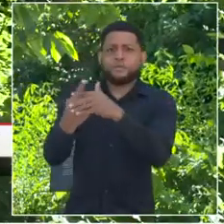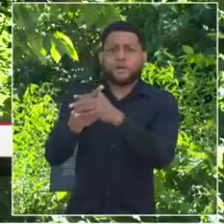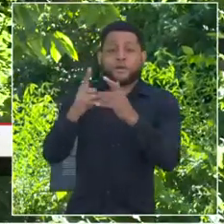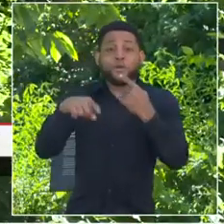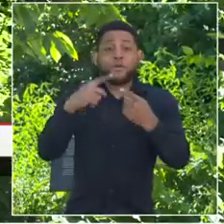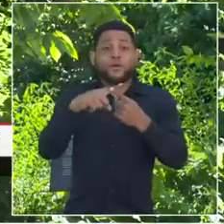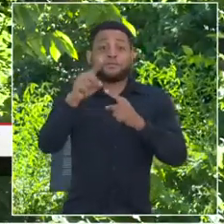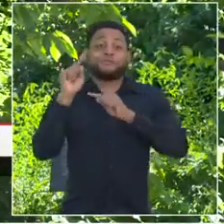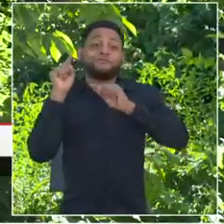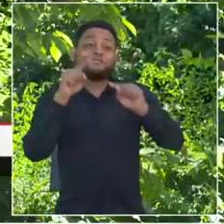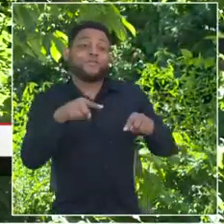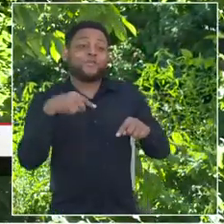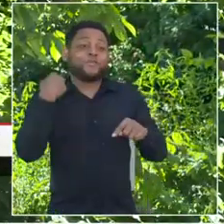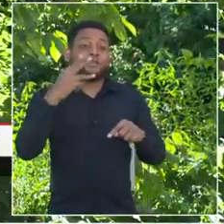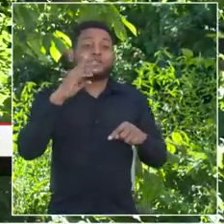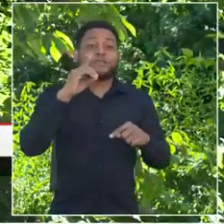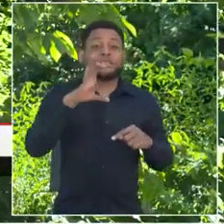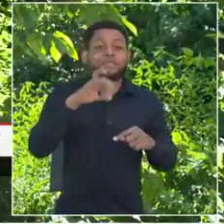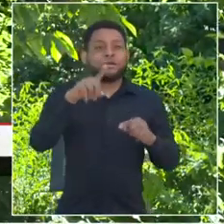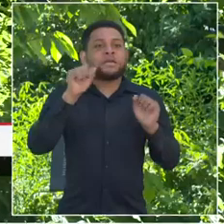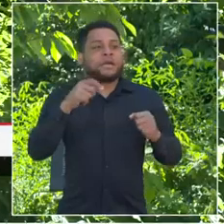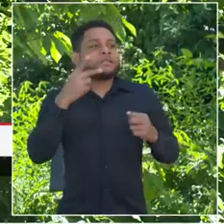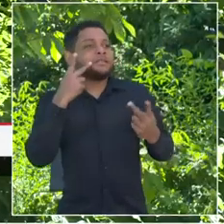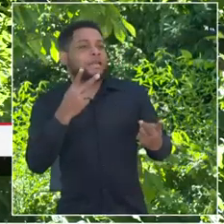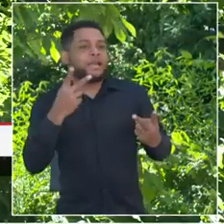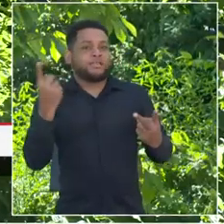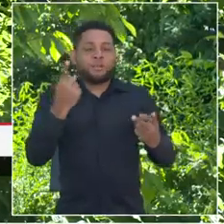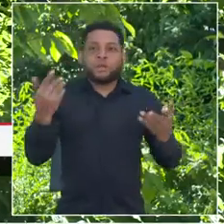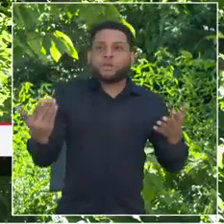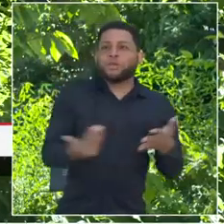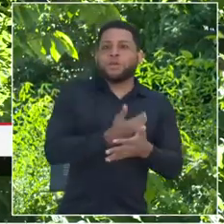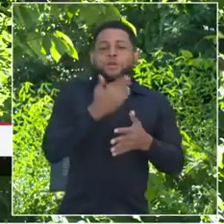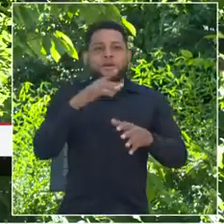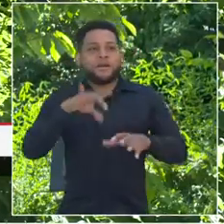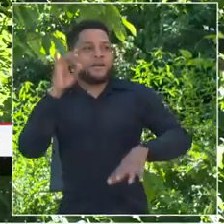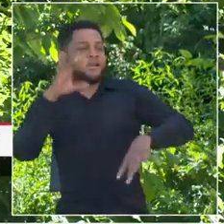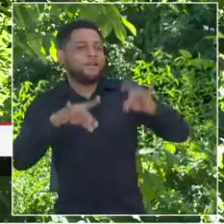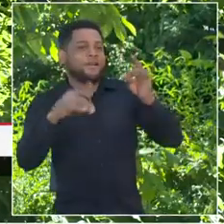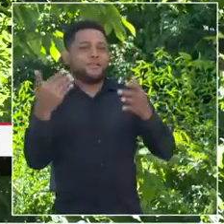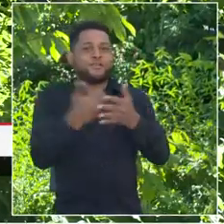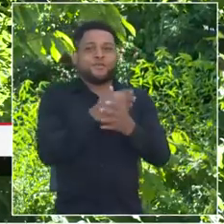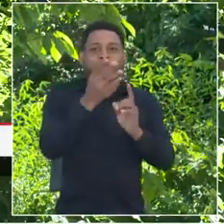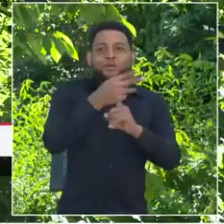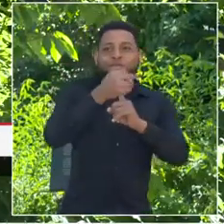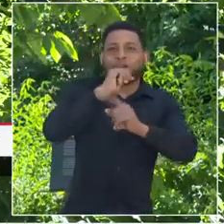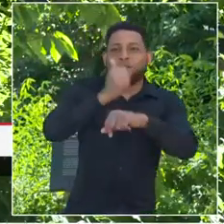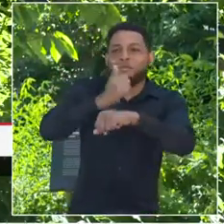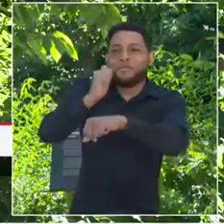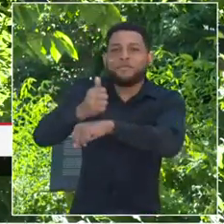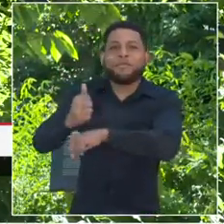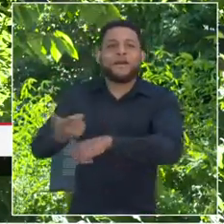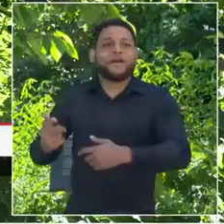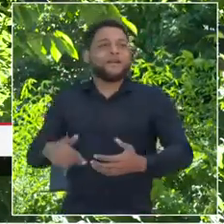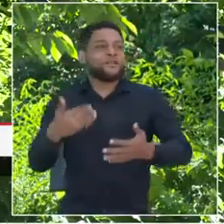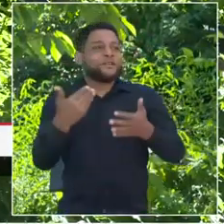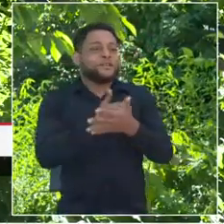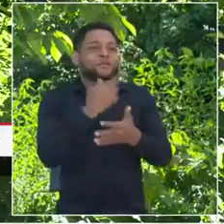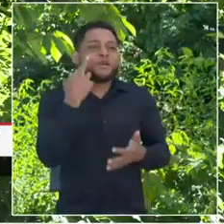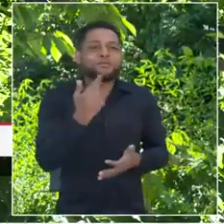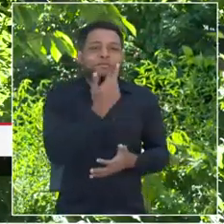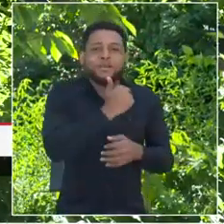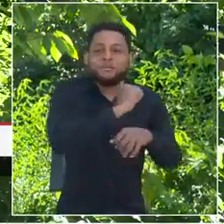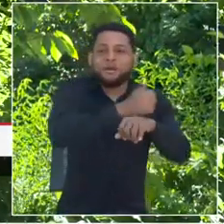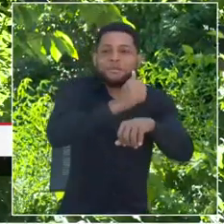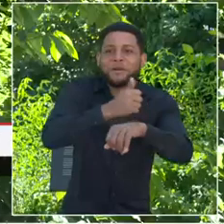will be able to see new hotel offerings, more restaurants, and you